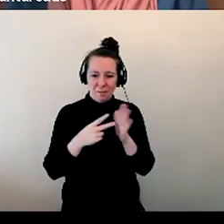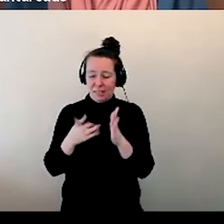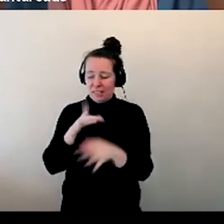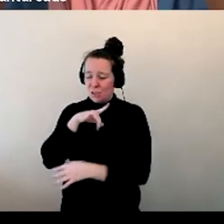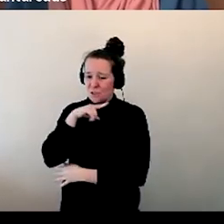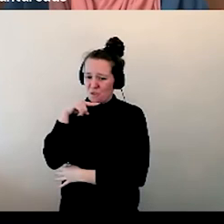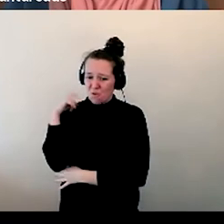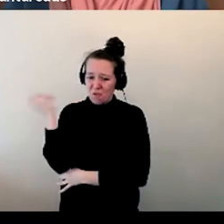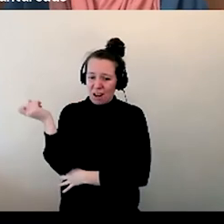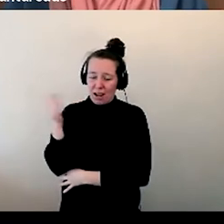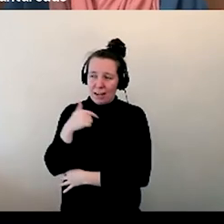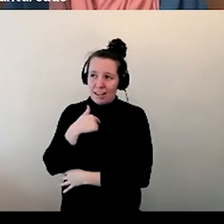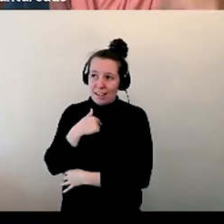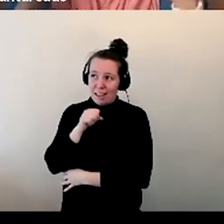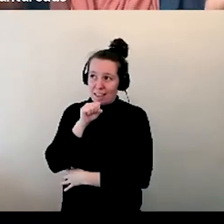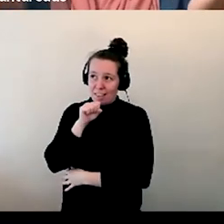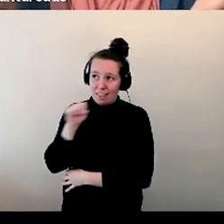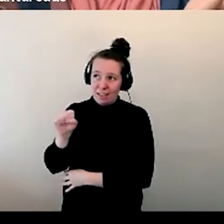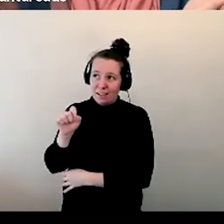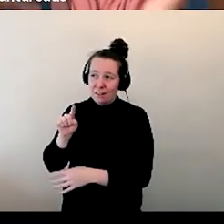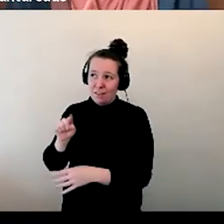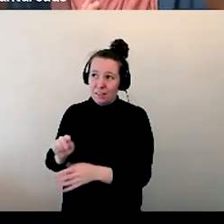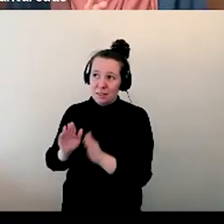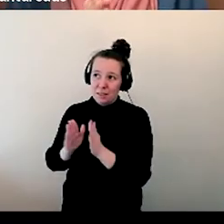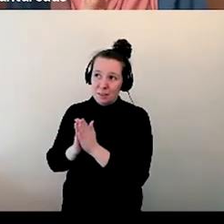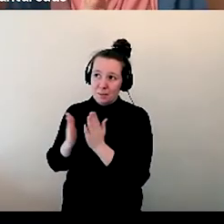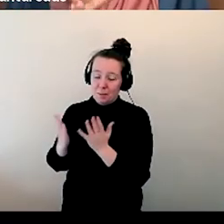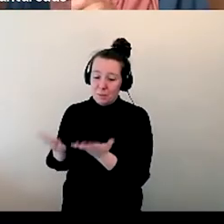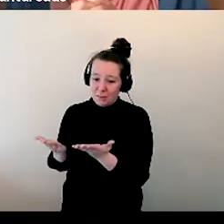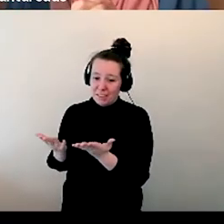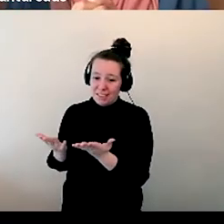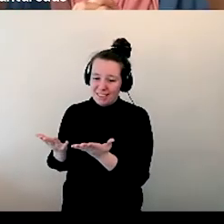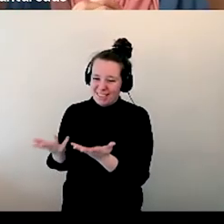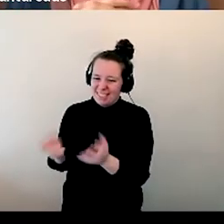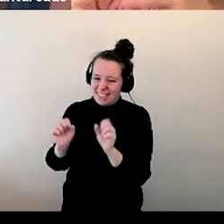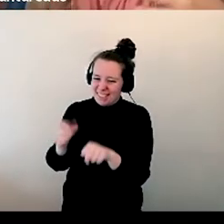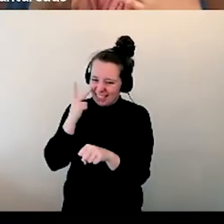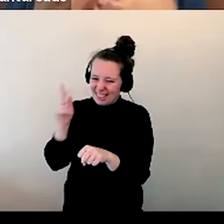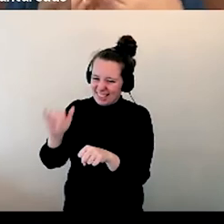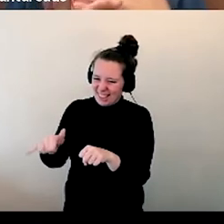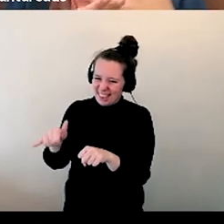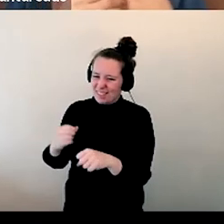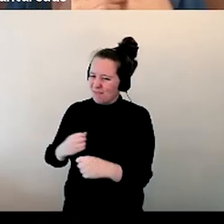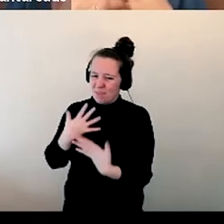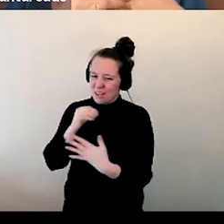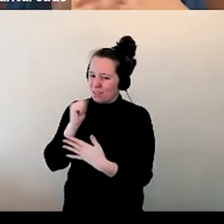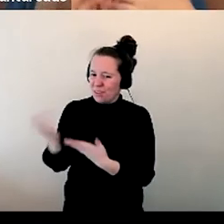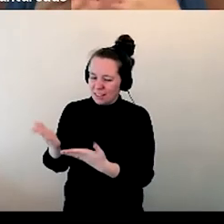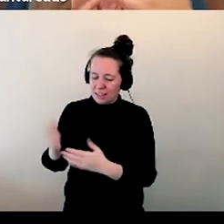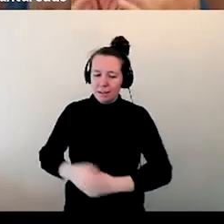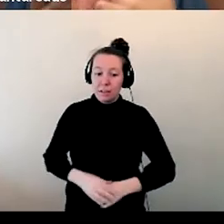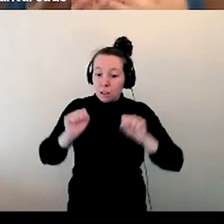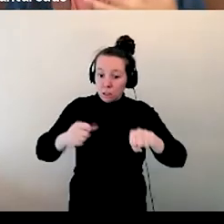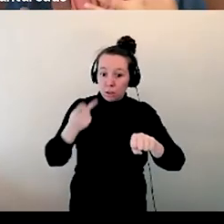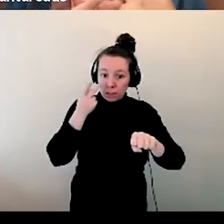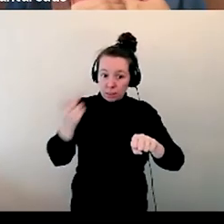can always tell, like Lou was saying earlier, like all of you guys have said already, there's, you like, readers recognize a love for